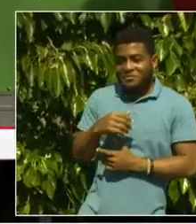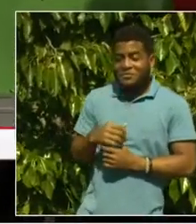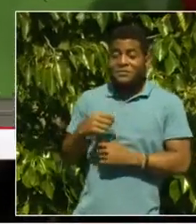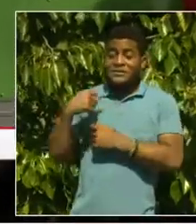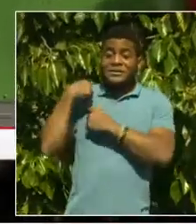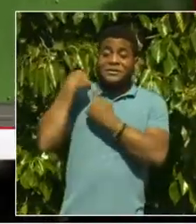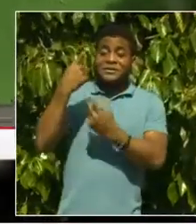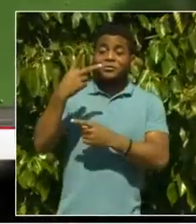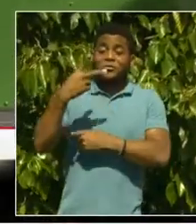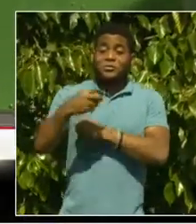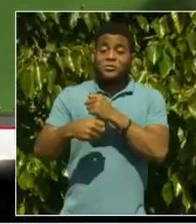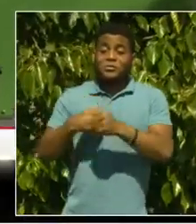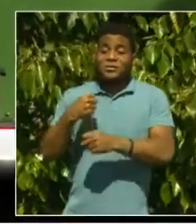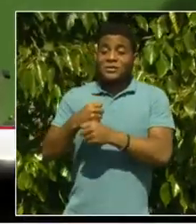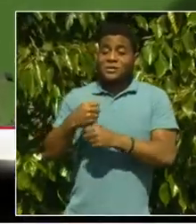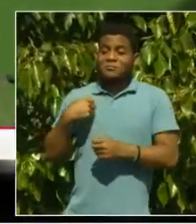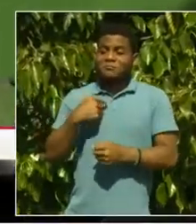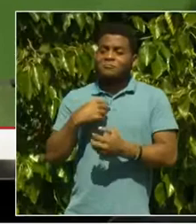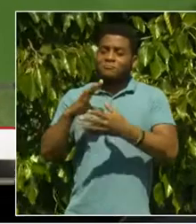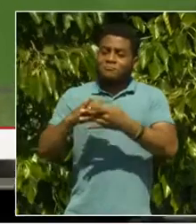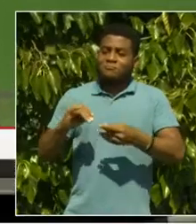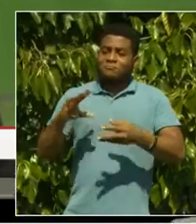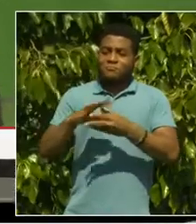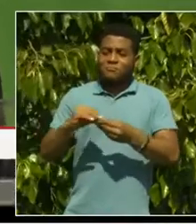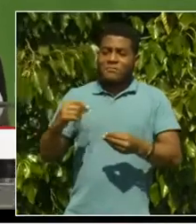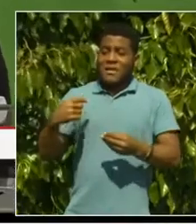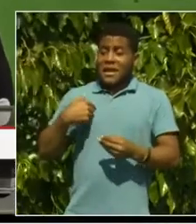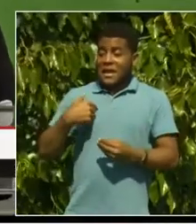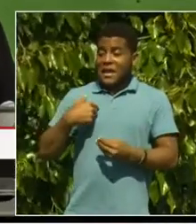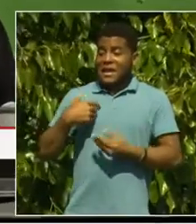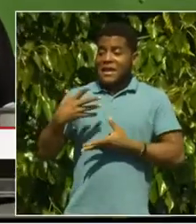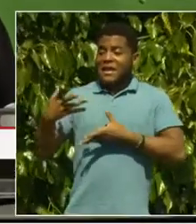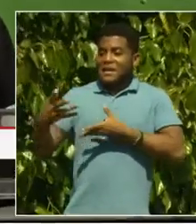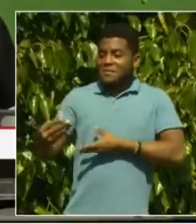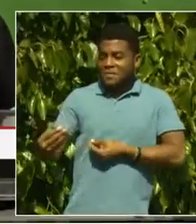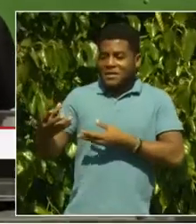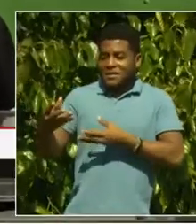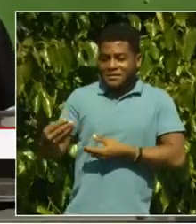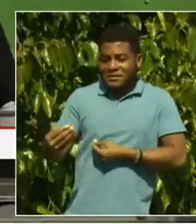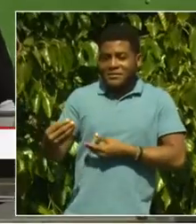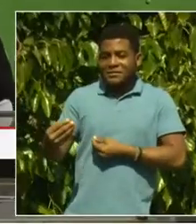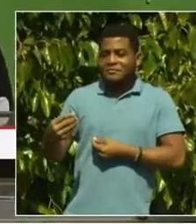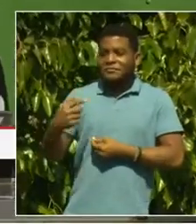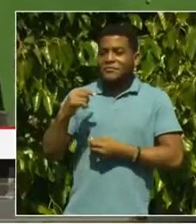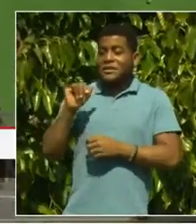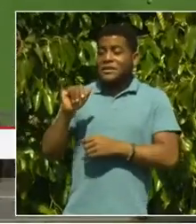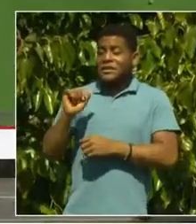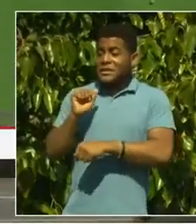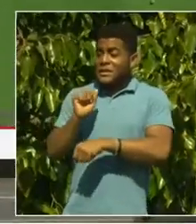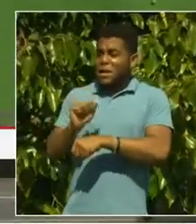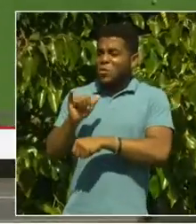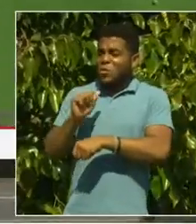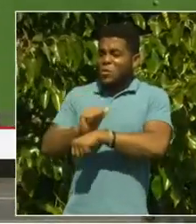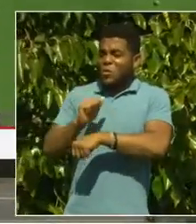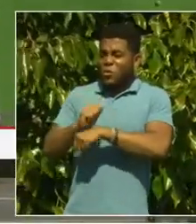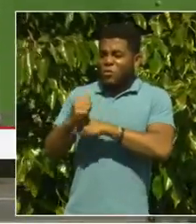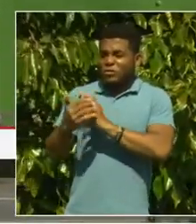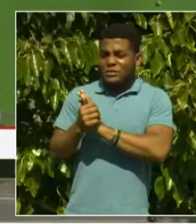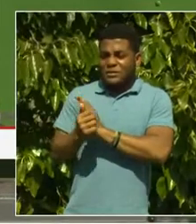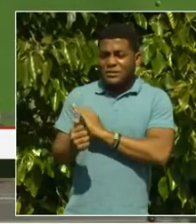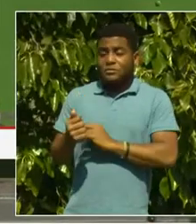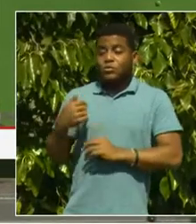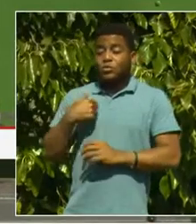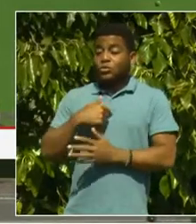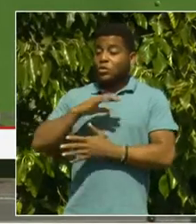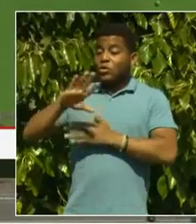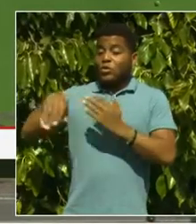that empathy is a job skill. Everyone needs a little bit. Anywhere you go, wherever you work, whatever industry you're in, empathy